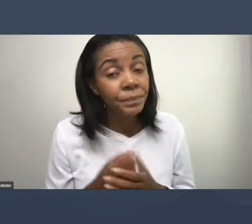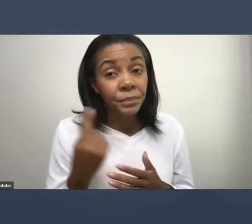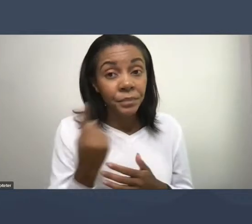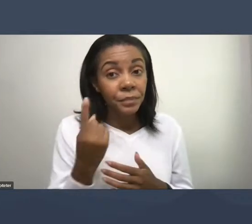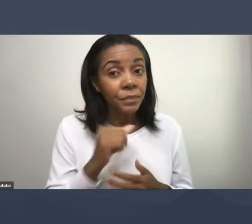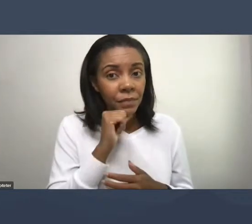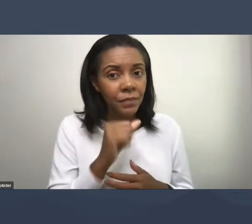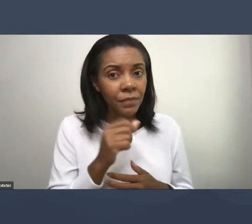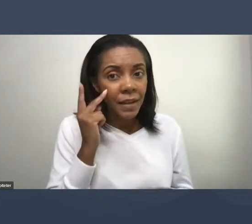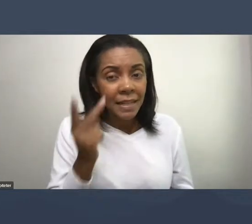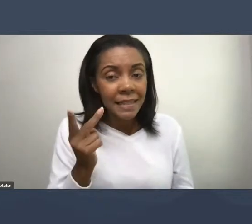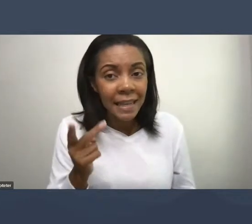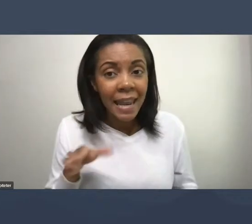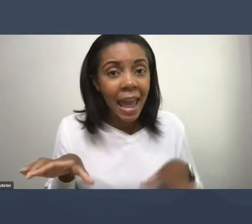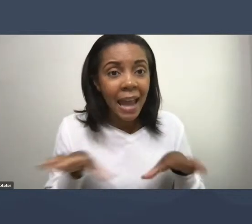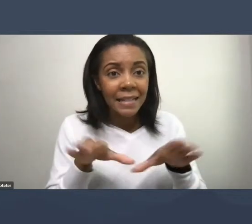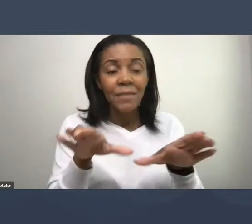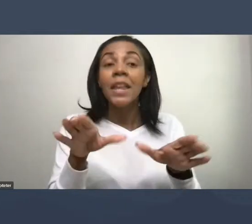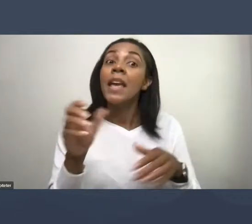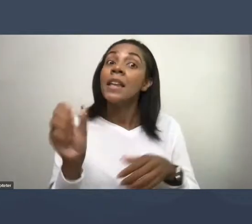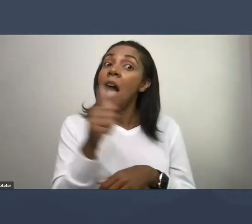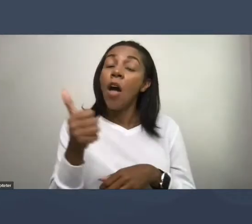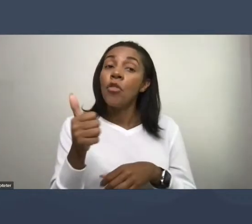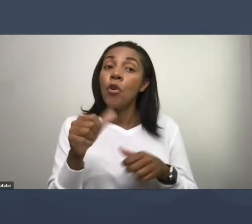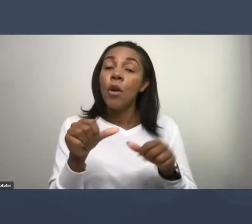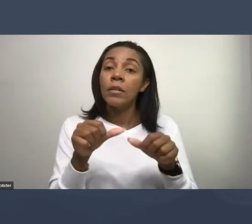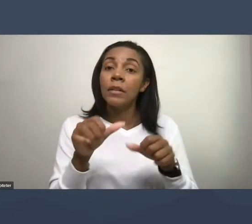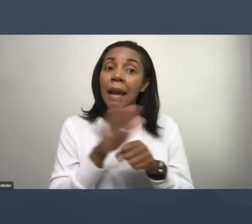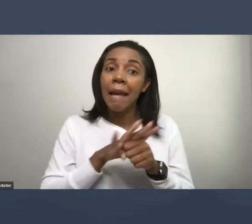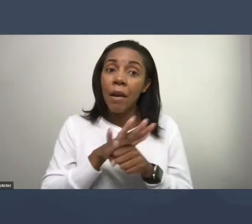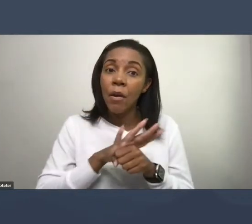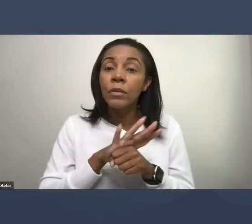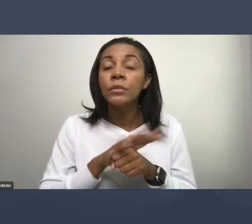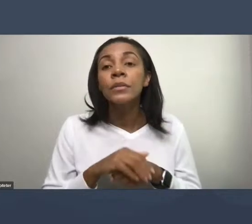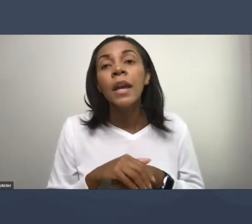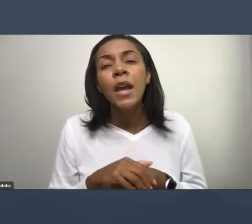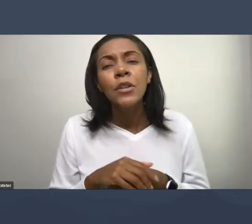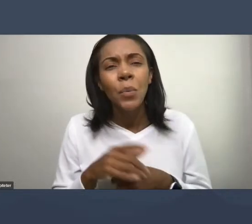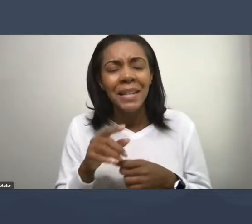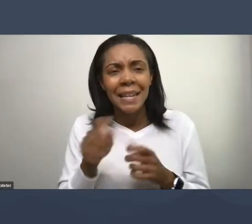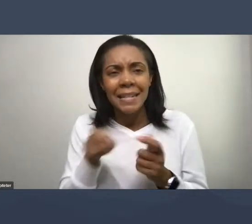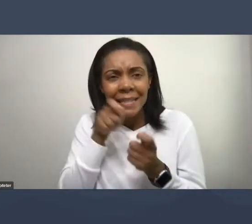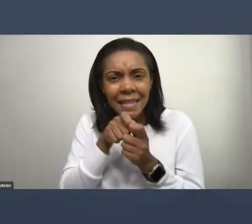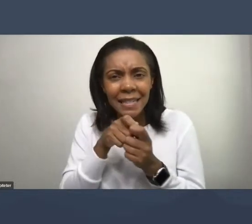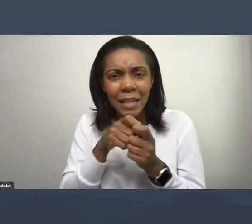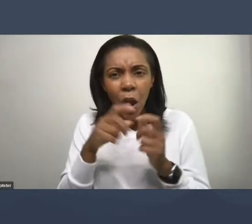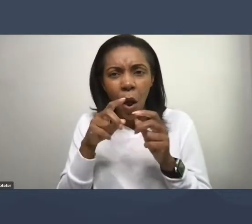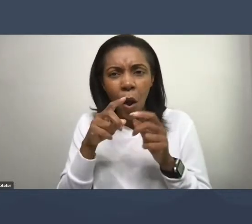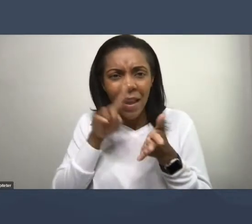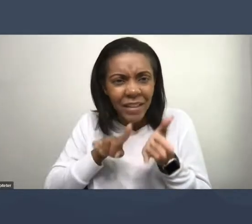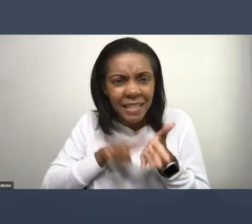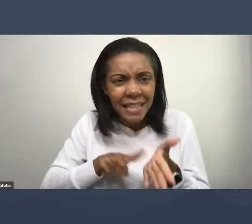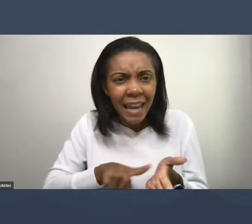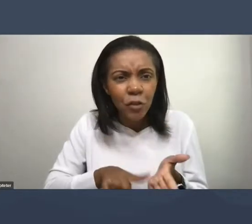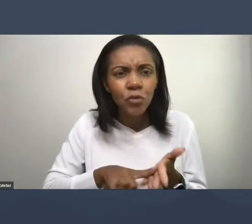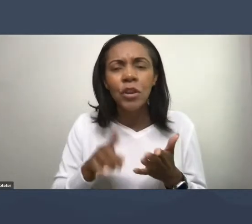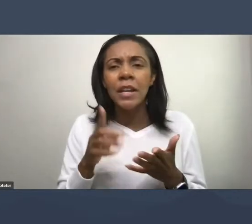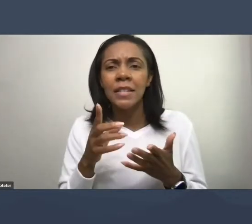this magnitude at any other of our sites. So we did a detailed investigation of the site to try to understand what was causing that